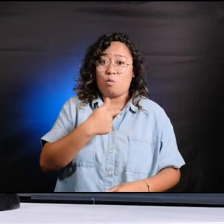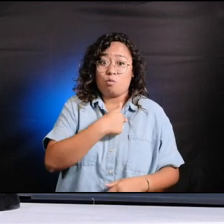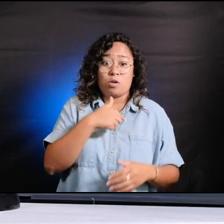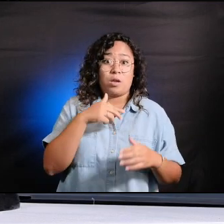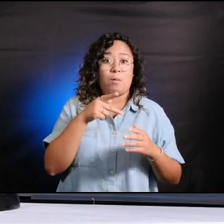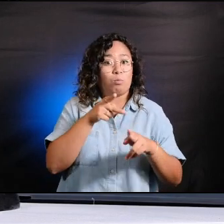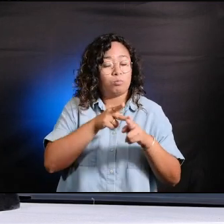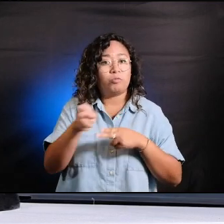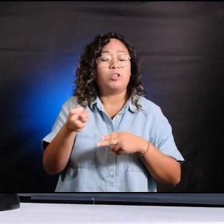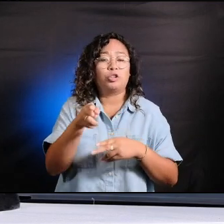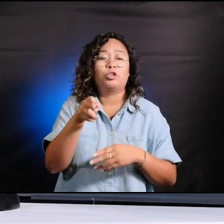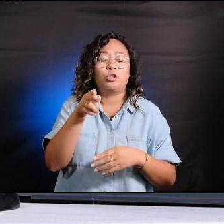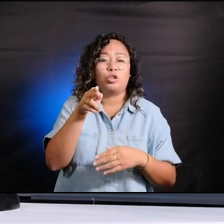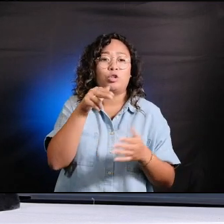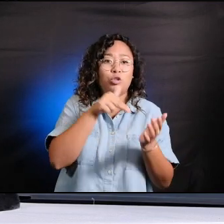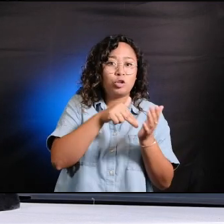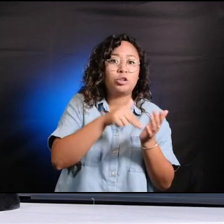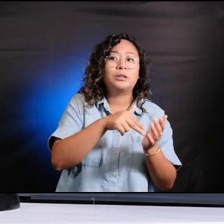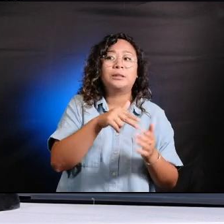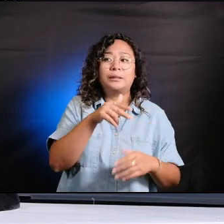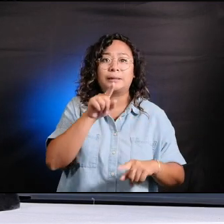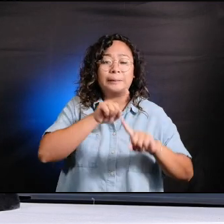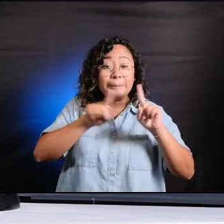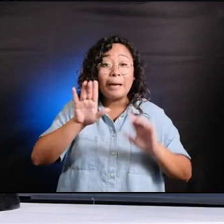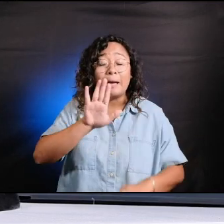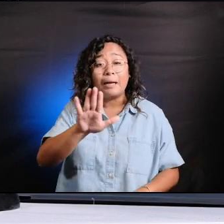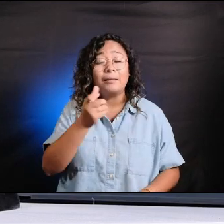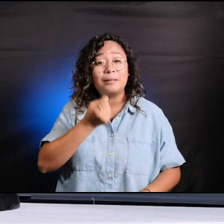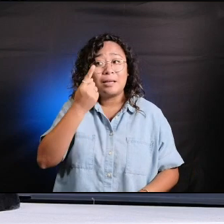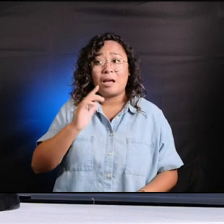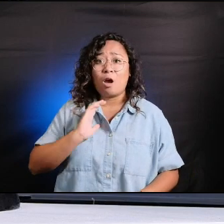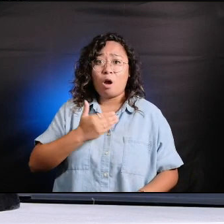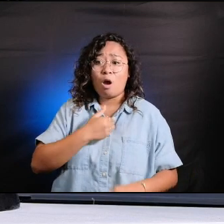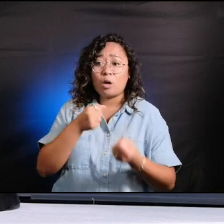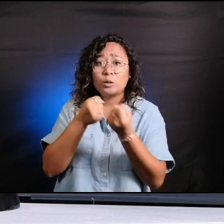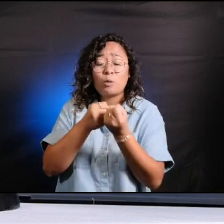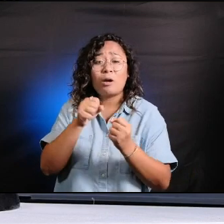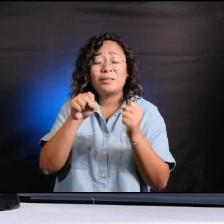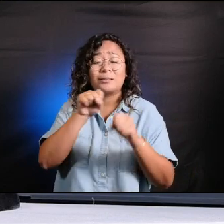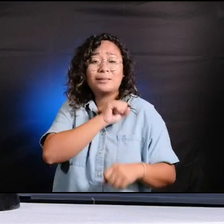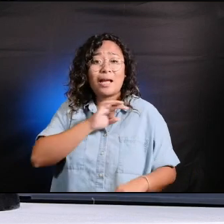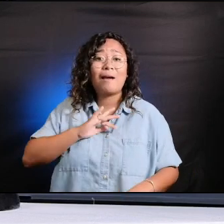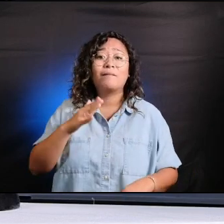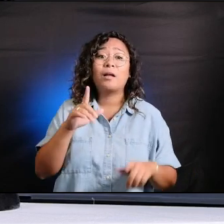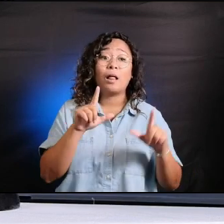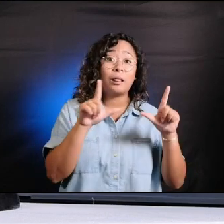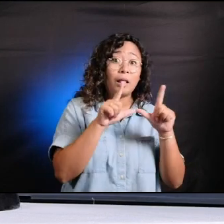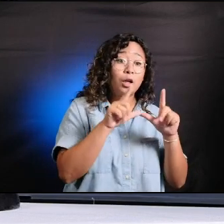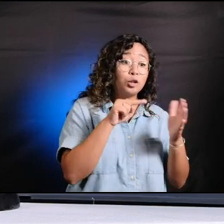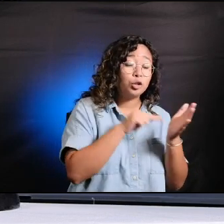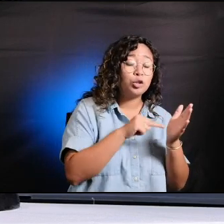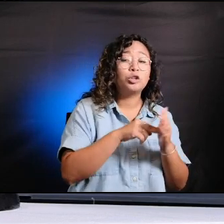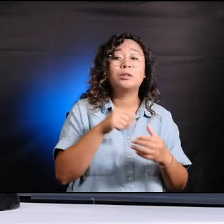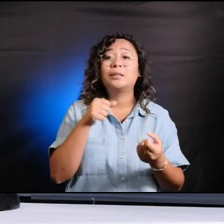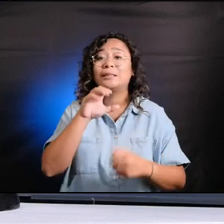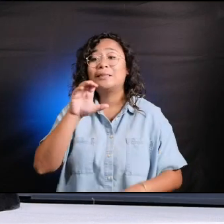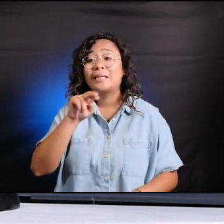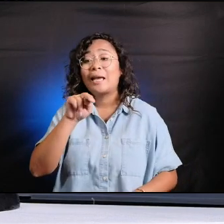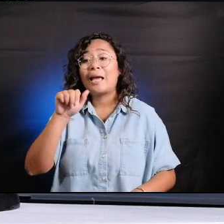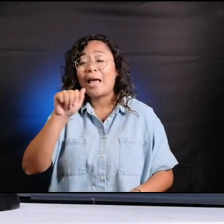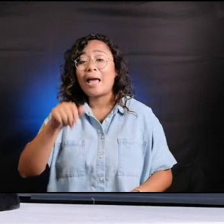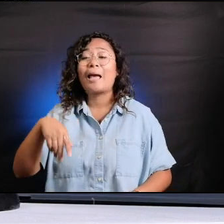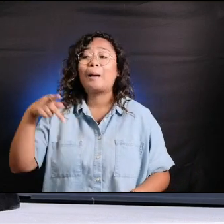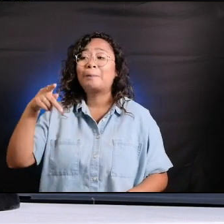professional nurses, including our ARPNs, but also our support staff, our licensed nurses, as well as our support staff,